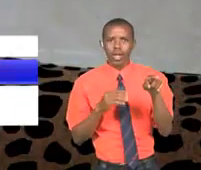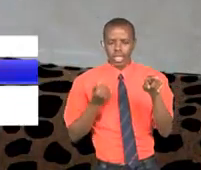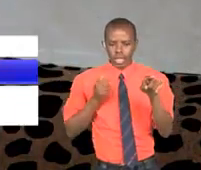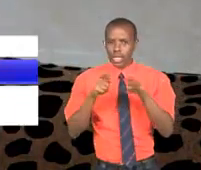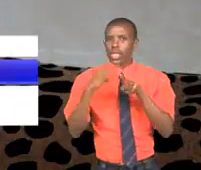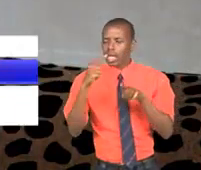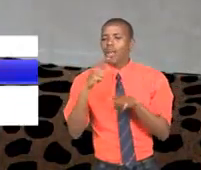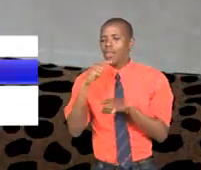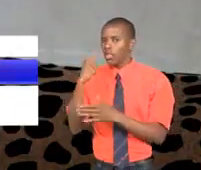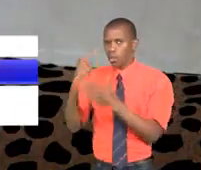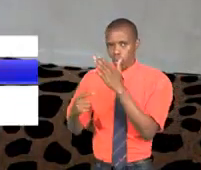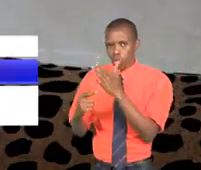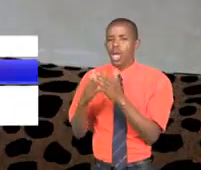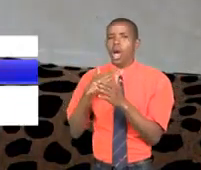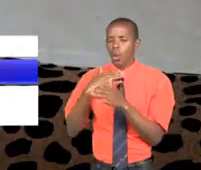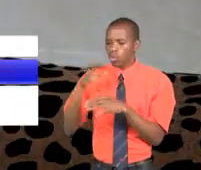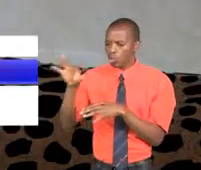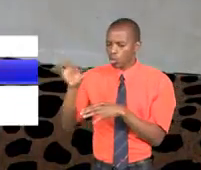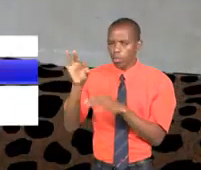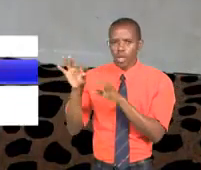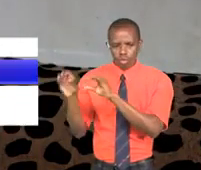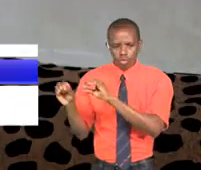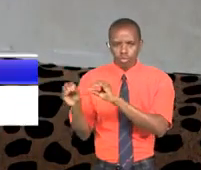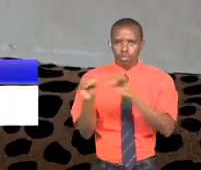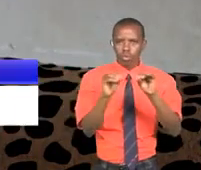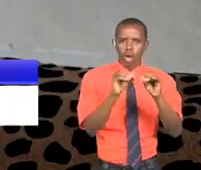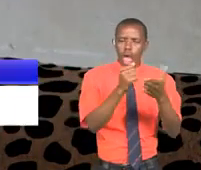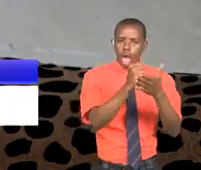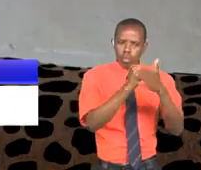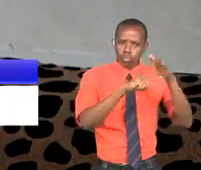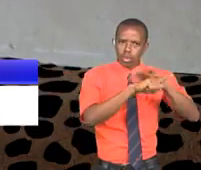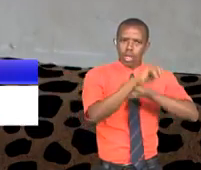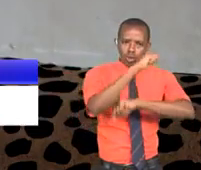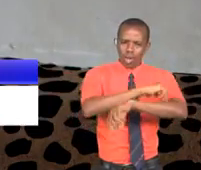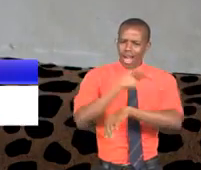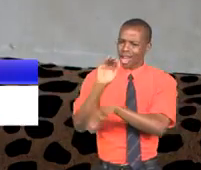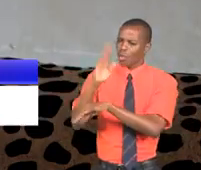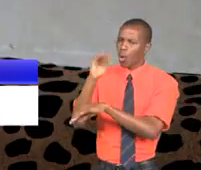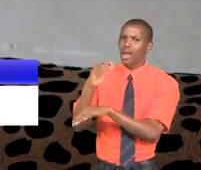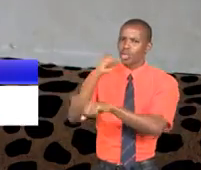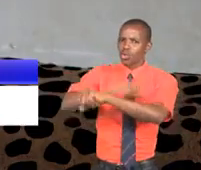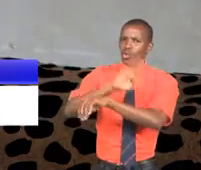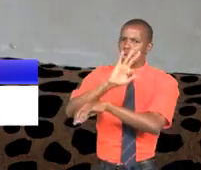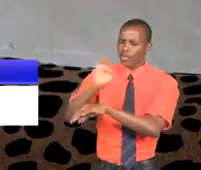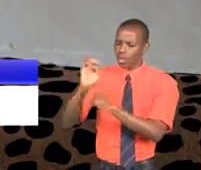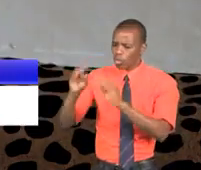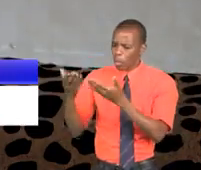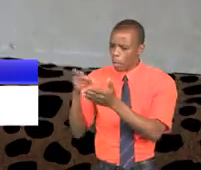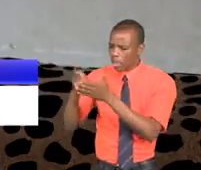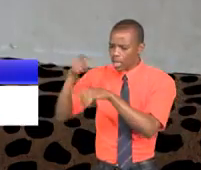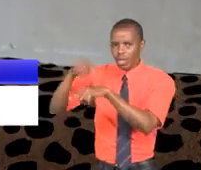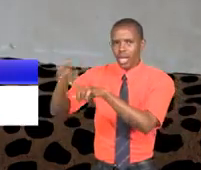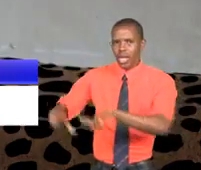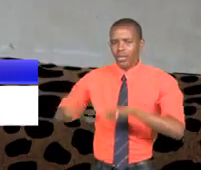fulani amesema anataka kuchukua huyu ampeleke shule. Tukajiuliza mbona anaweza kumlipia school fees akiwa hapa? Ni lazima aende huko. Akasema